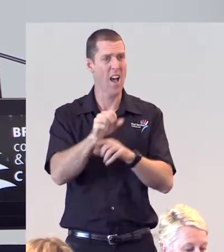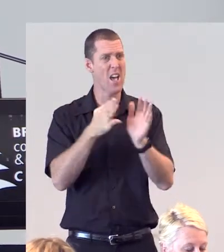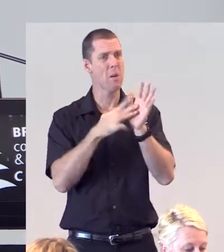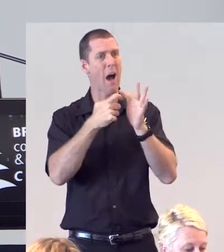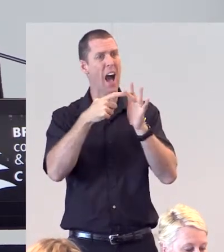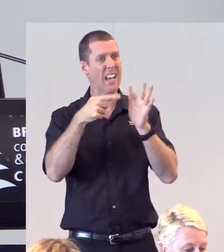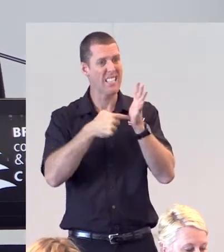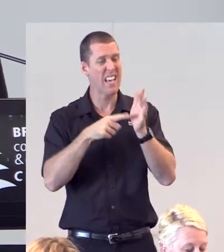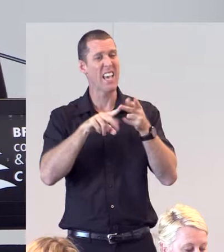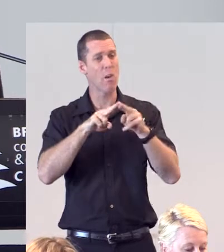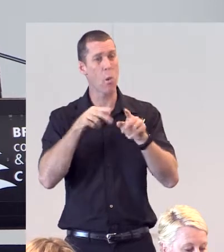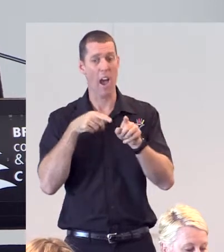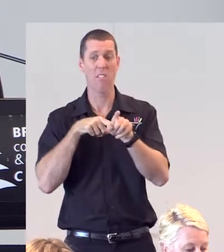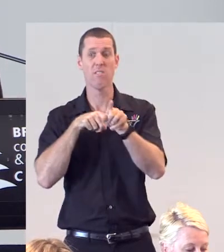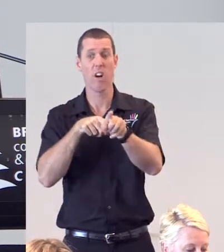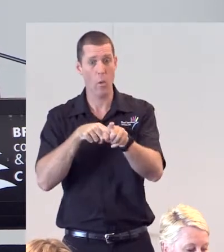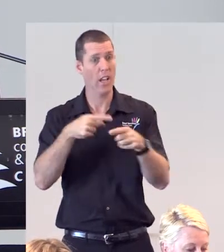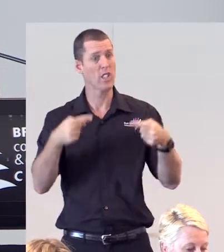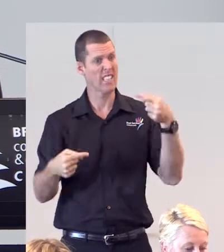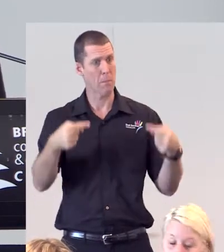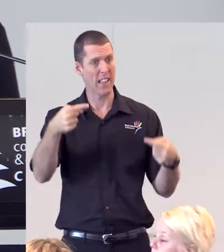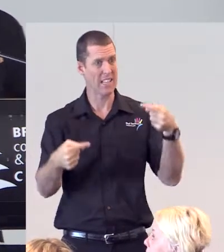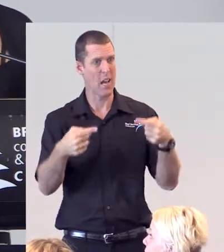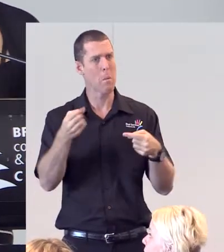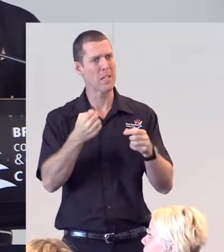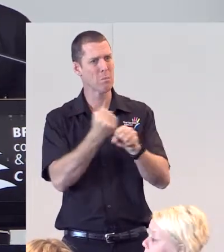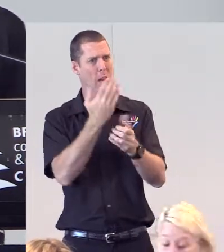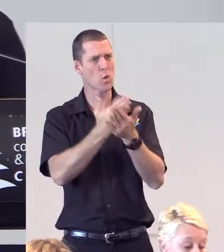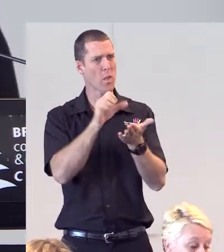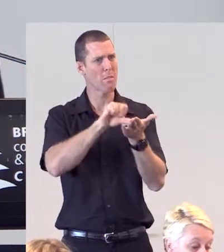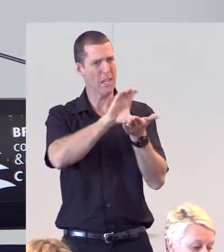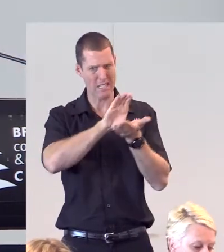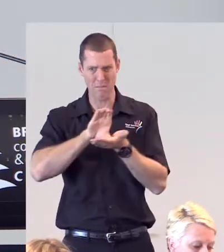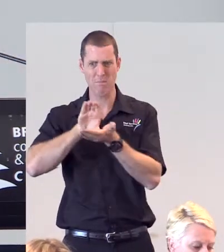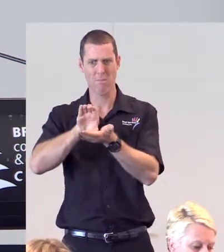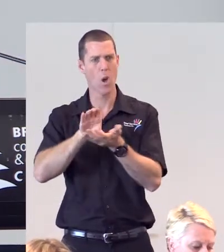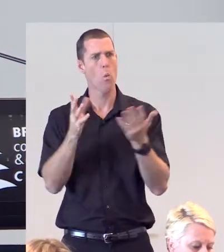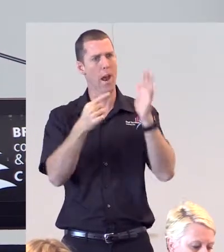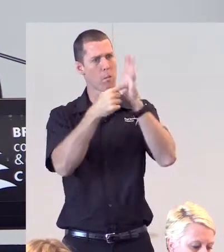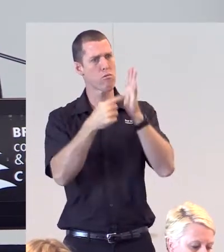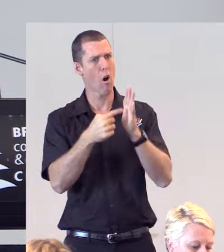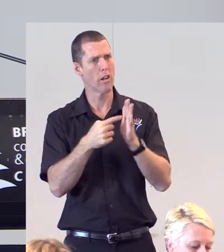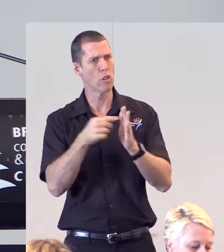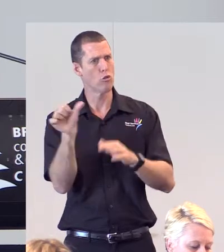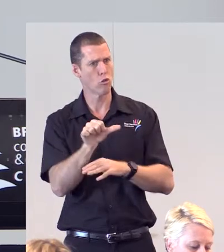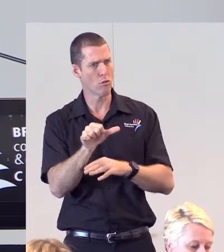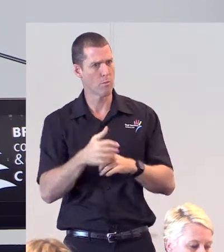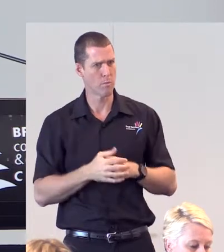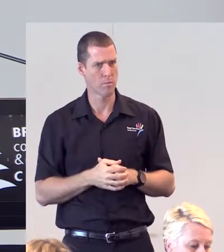full contestability, we need to make sure that that funding is being directed where the priorities should be.